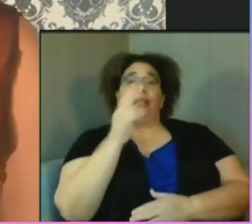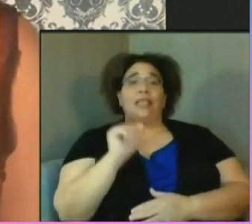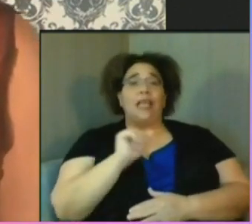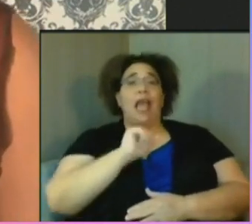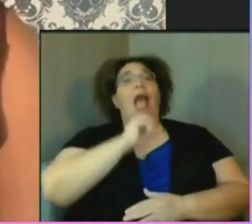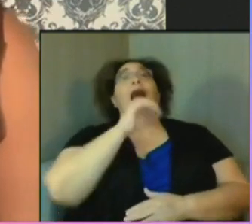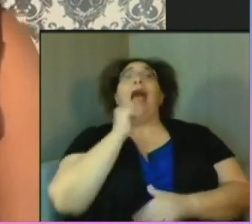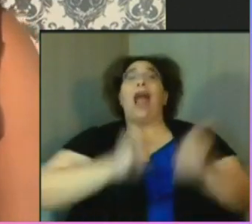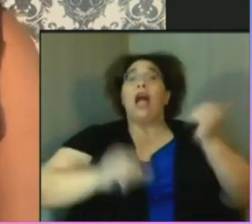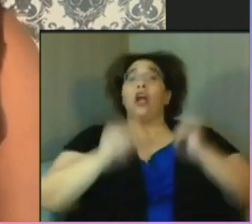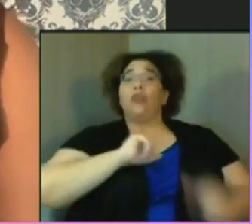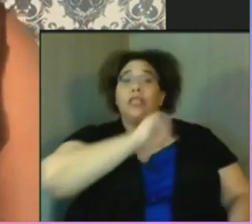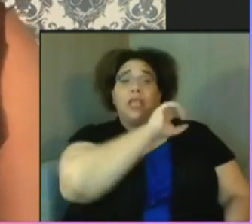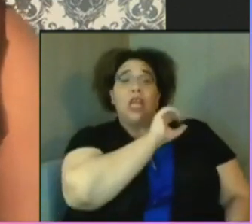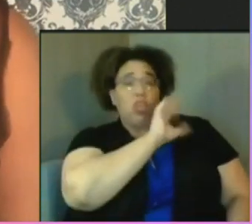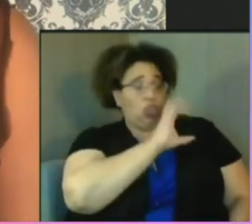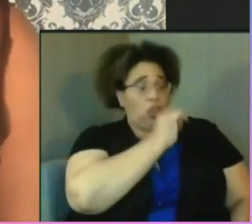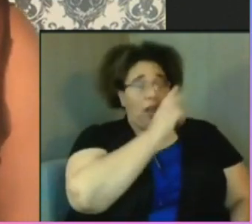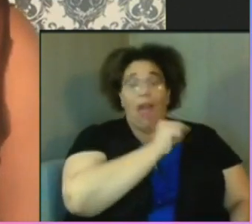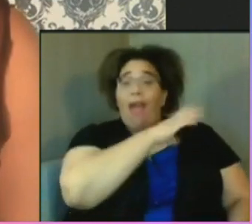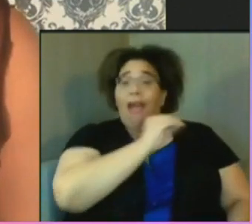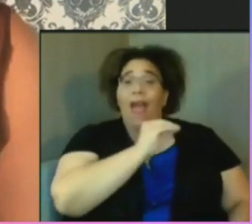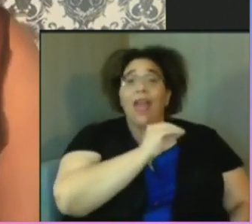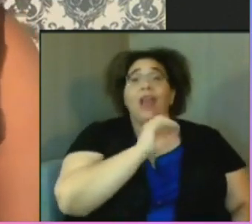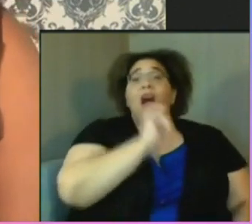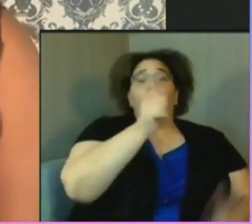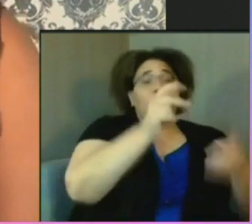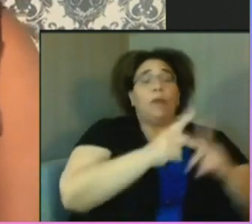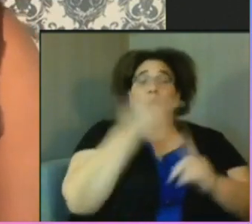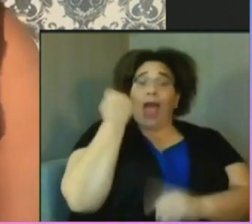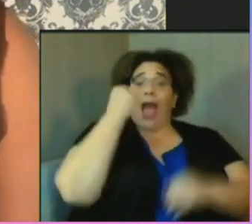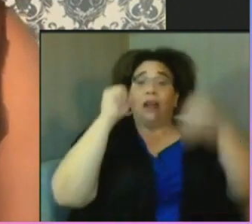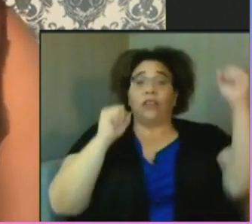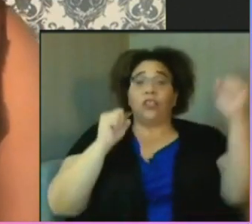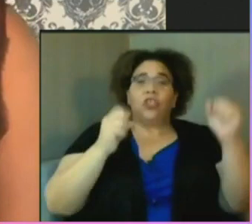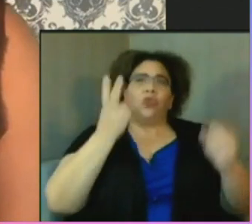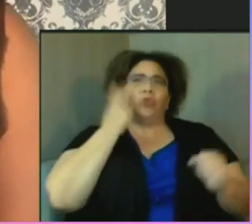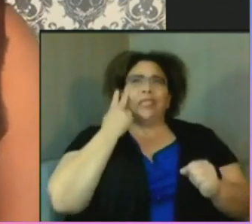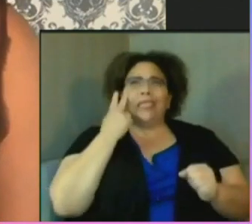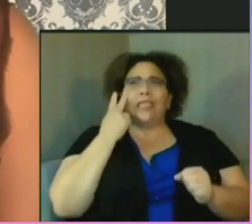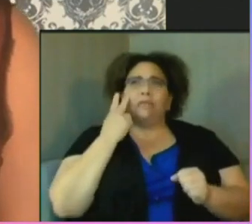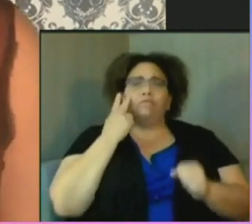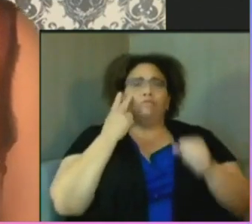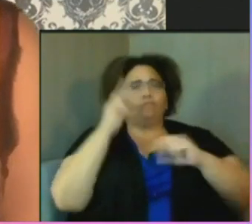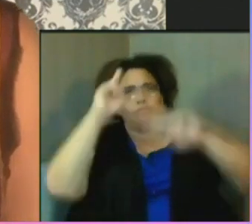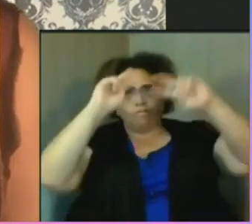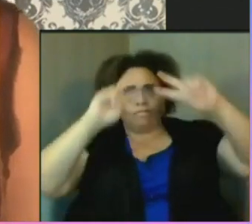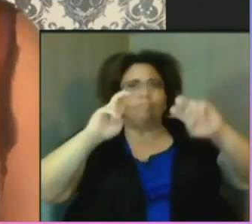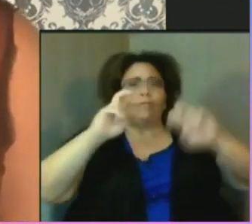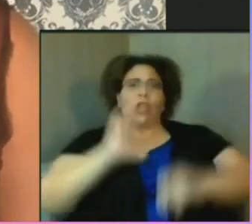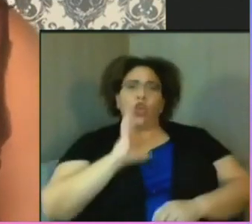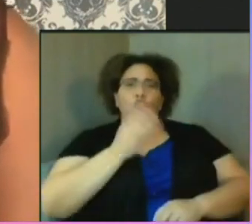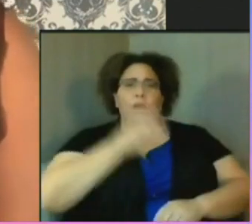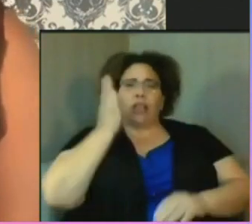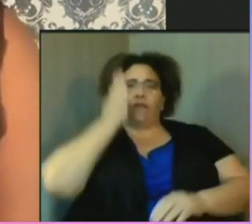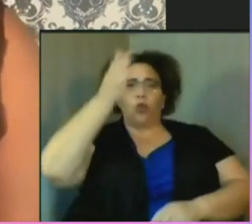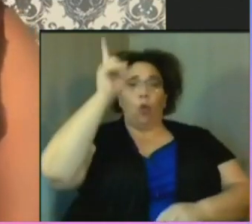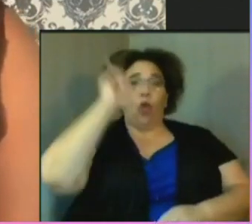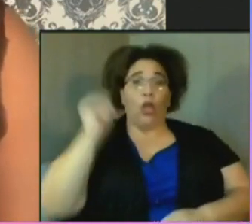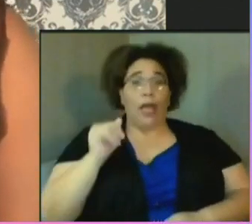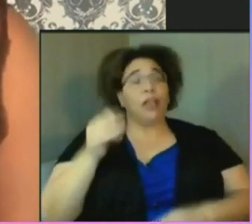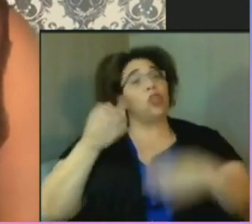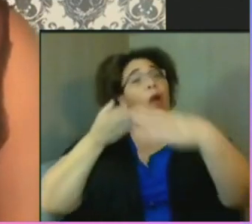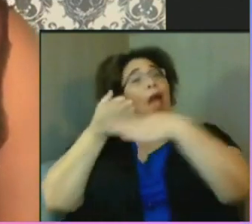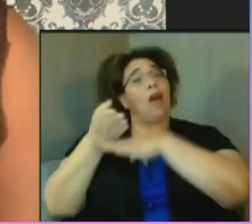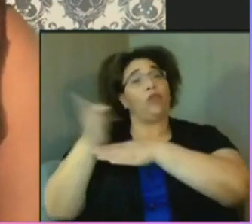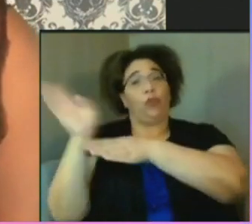Chella and Fatima Jamal, and activists like Issa Noyola, to ponder what a trans future might look like. And right after the film premieres, we're going